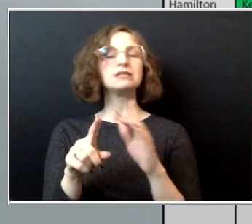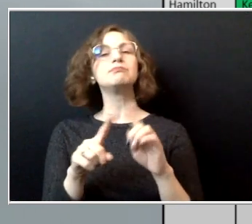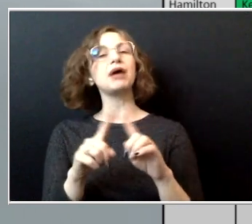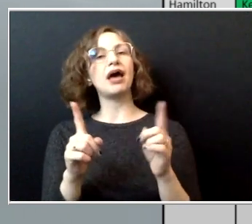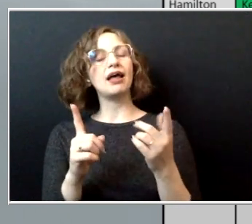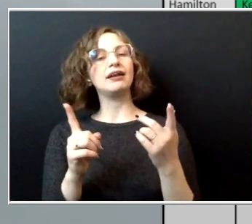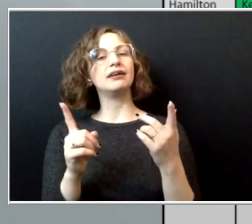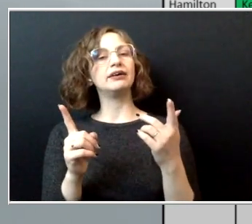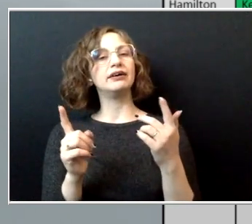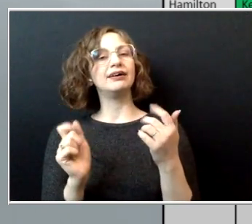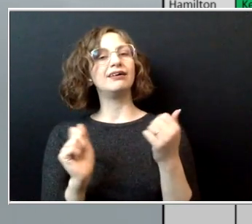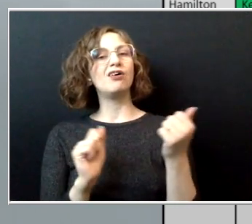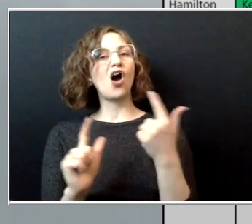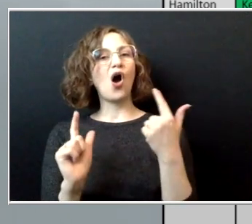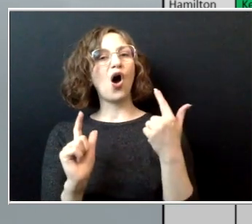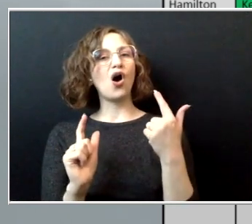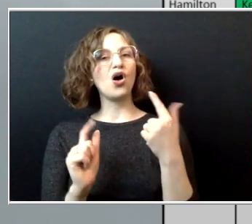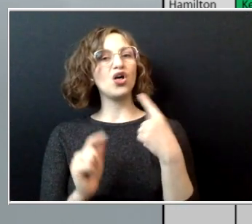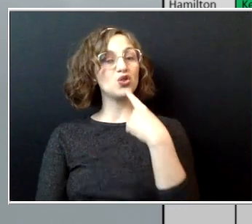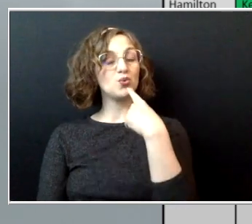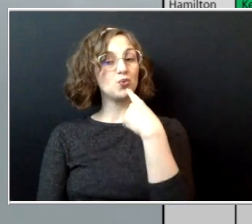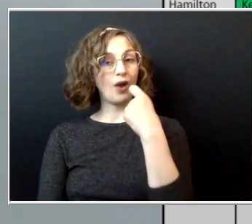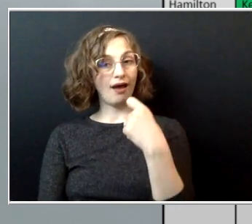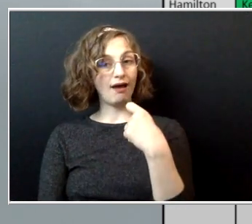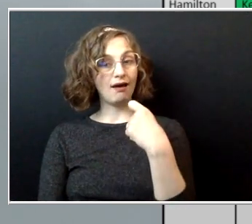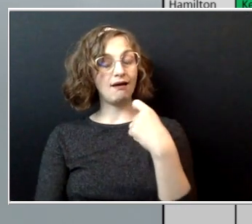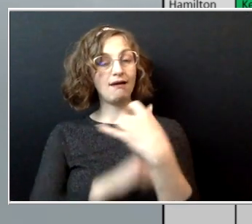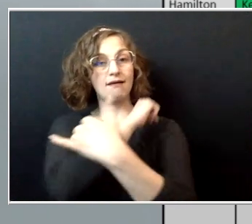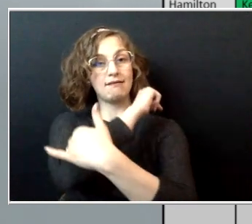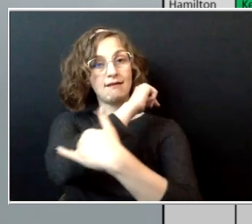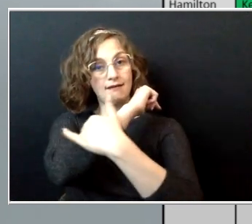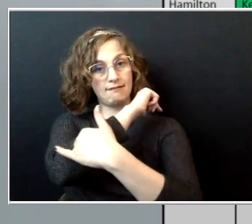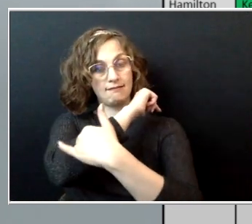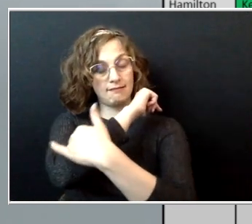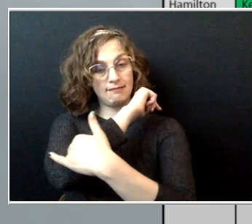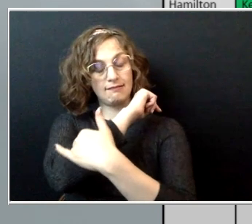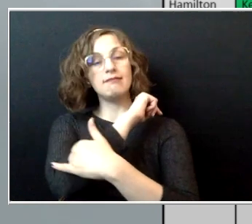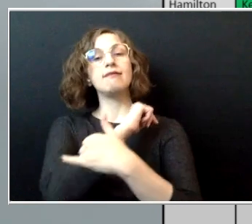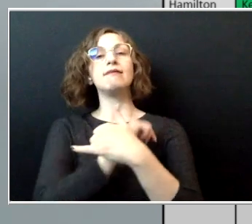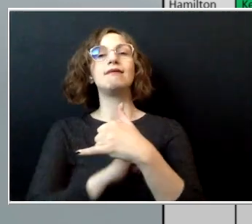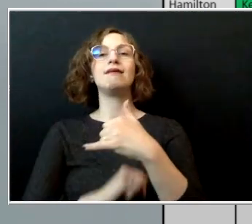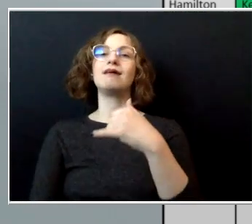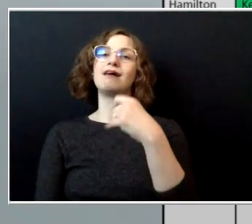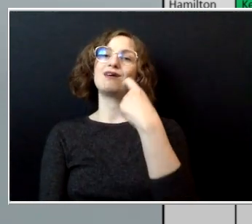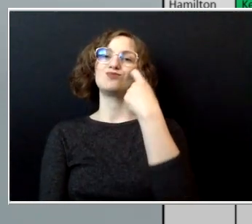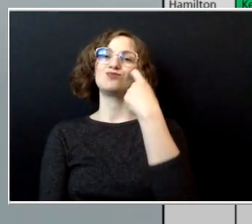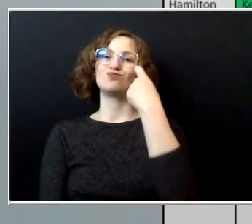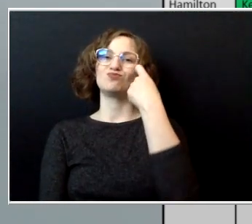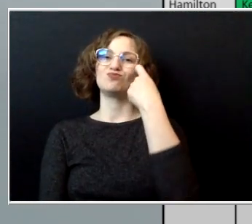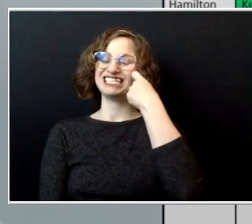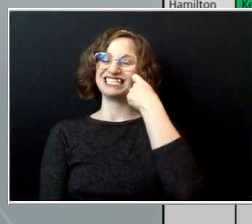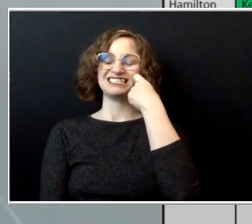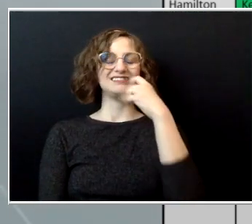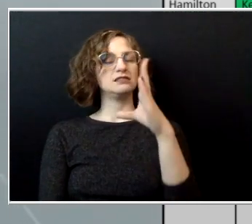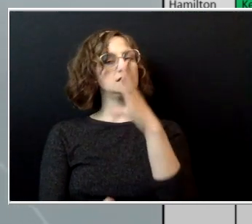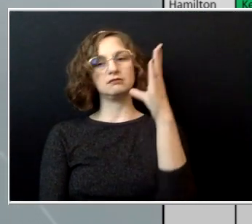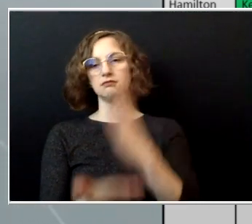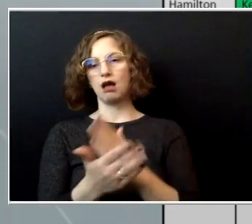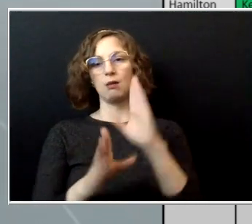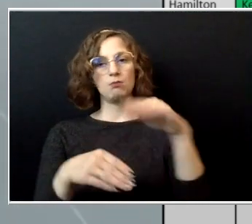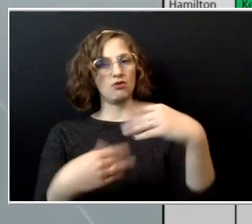all the counties in red are counties that have recently, in that 10-year period, stopped providing OB services,